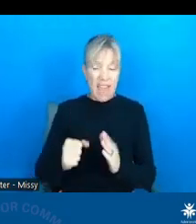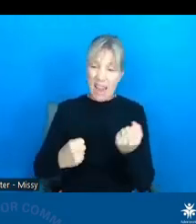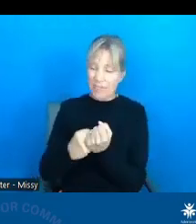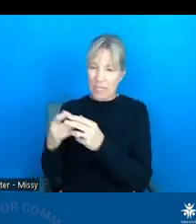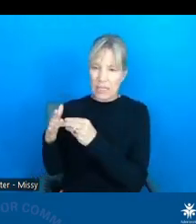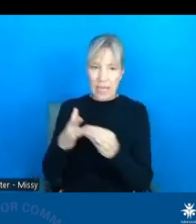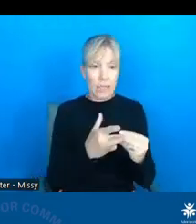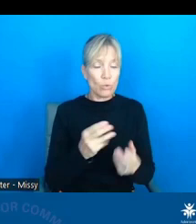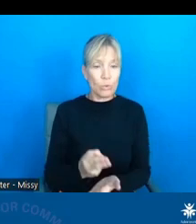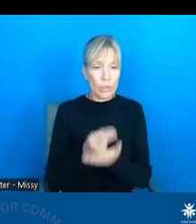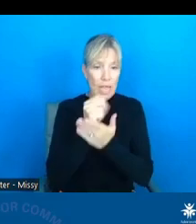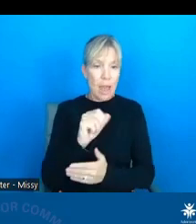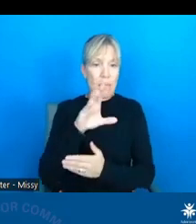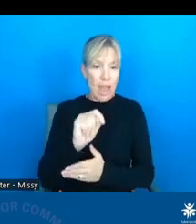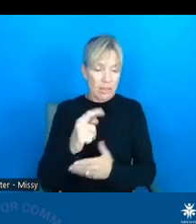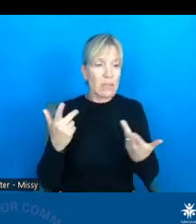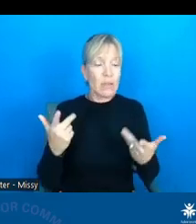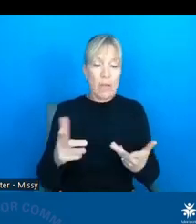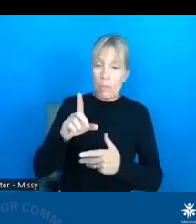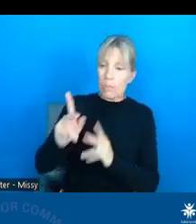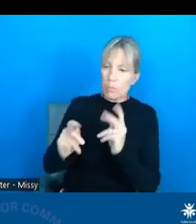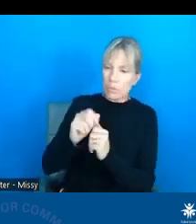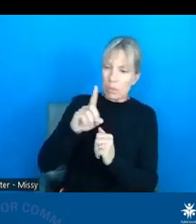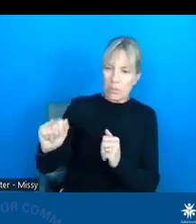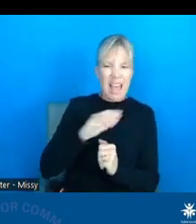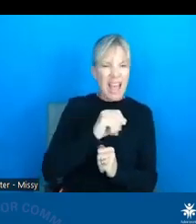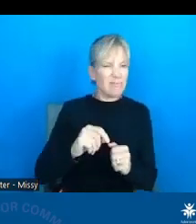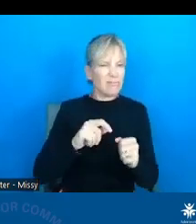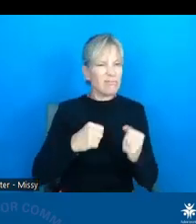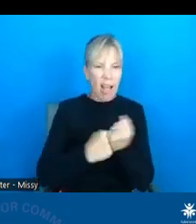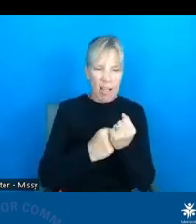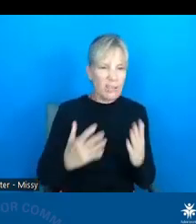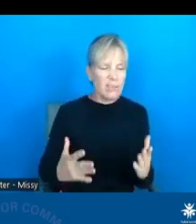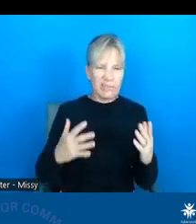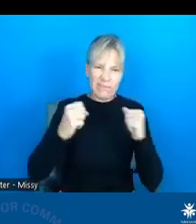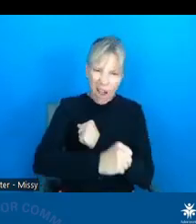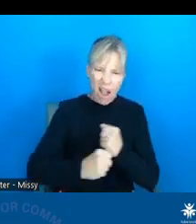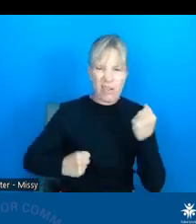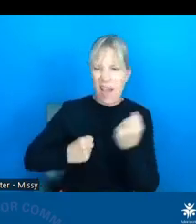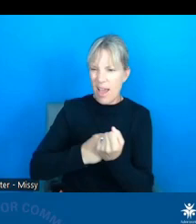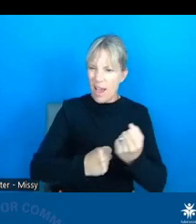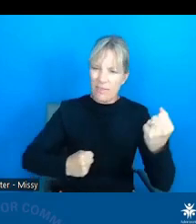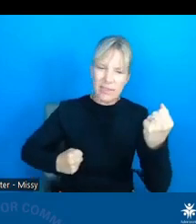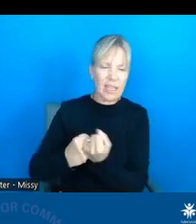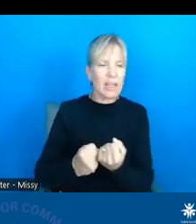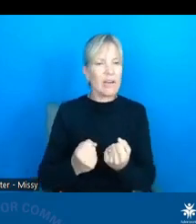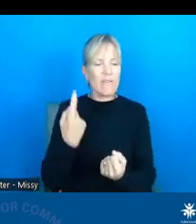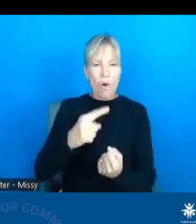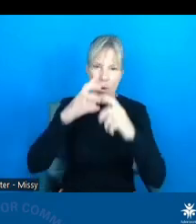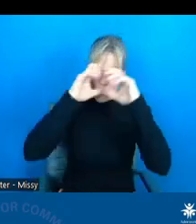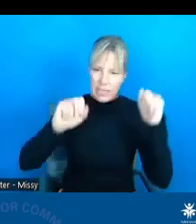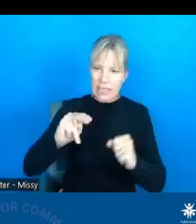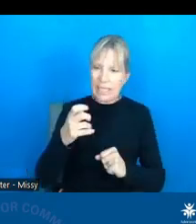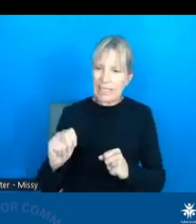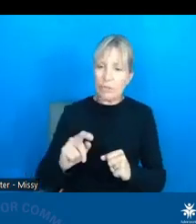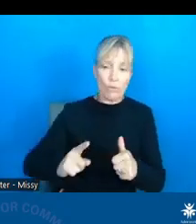the Rehabilitation Act. Disabled people and their allies fought and advocated to get President Nixon to